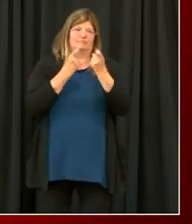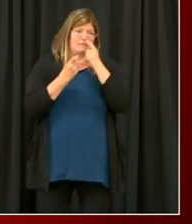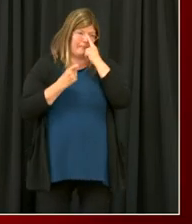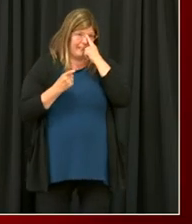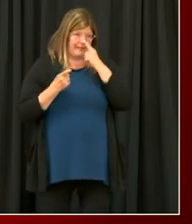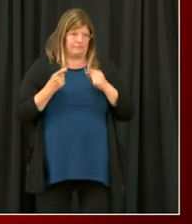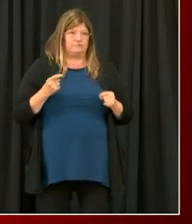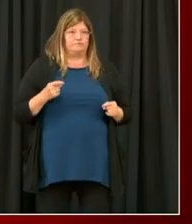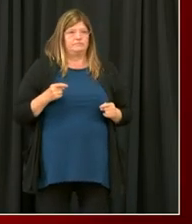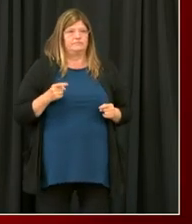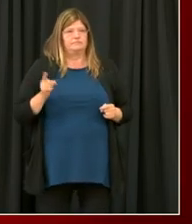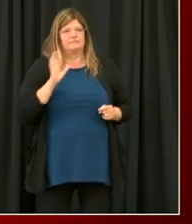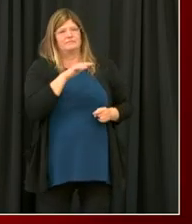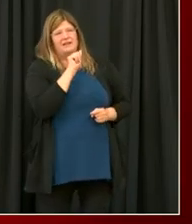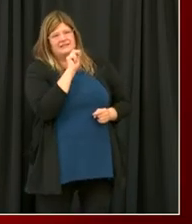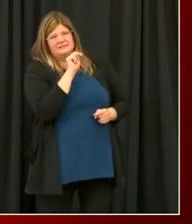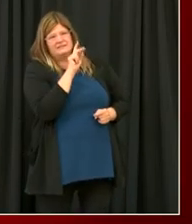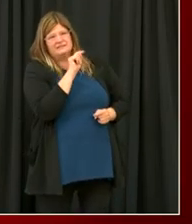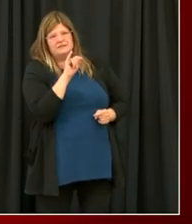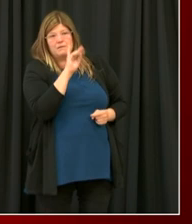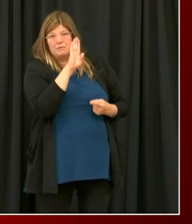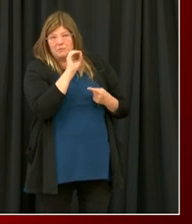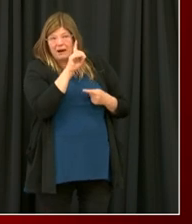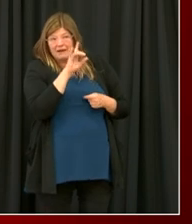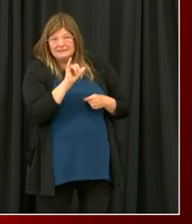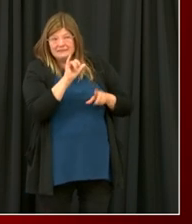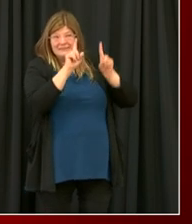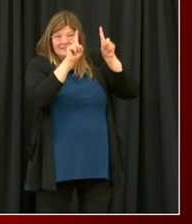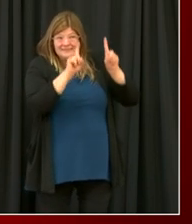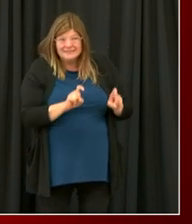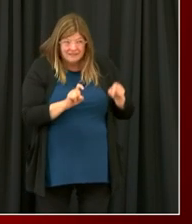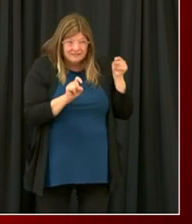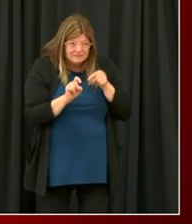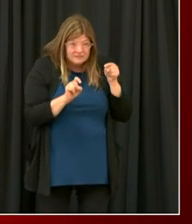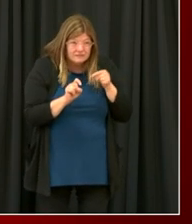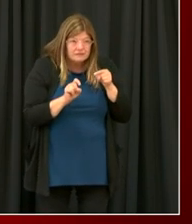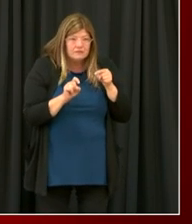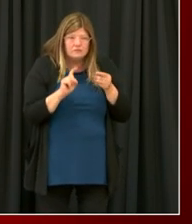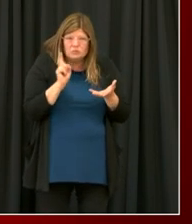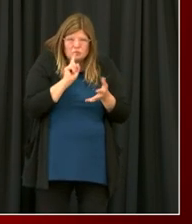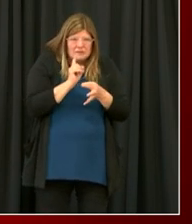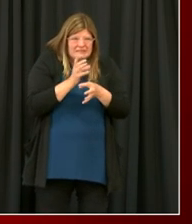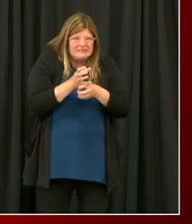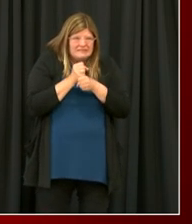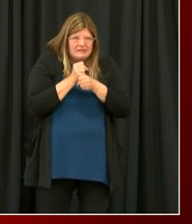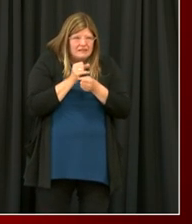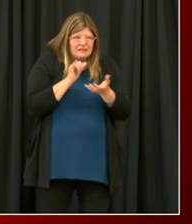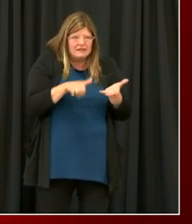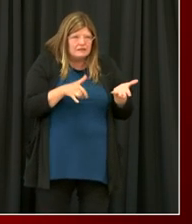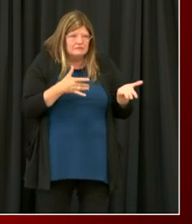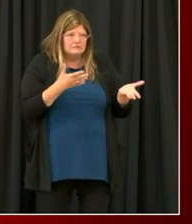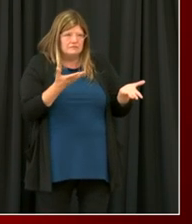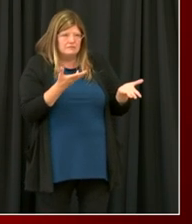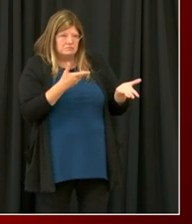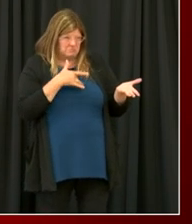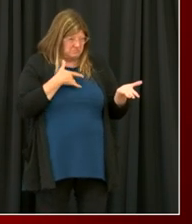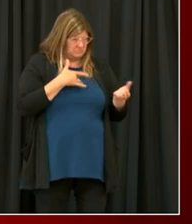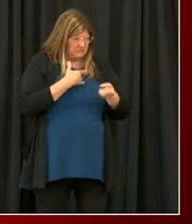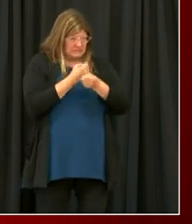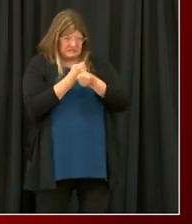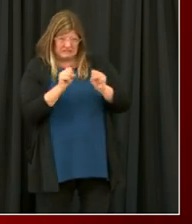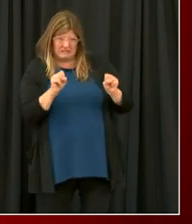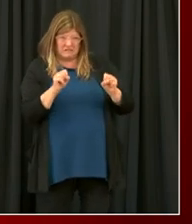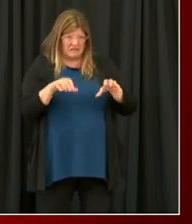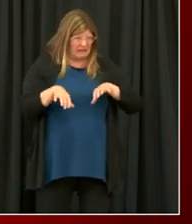tests, where do people go to get them? And if they find that they do have antibodies, should they feel themselves to be protected? Should they act differently